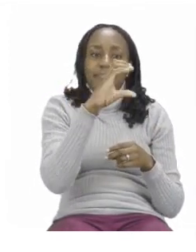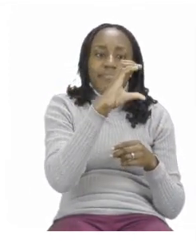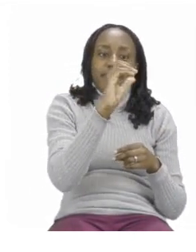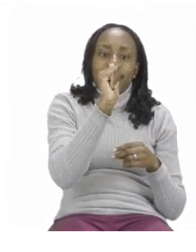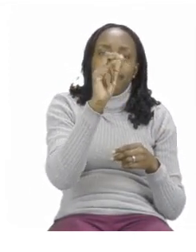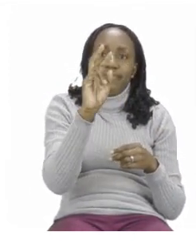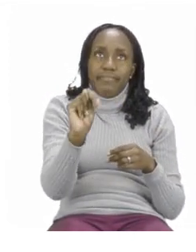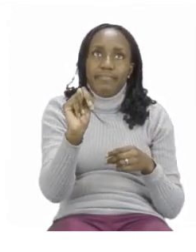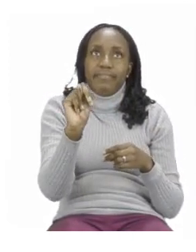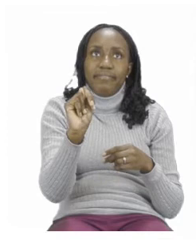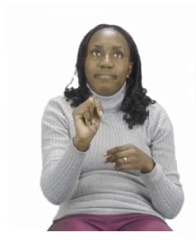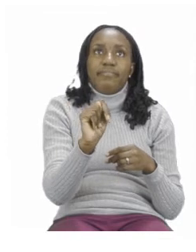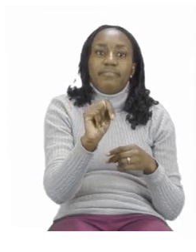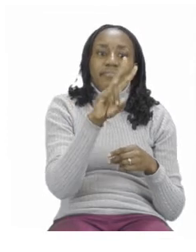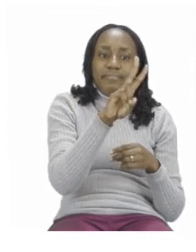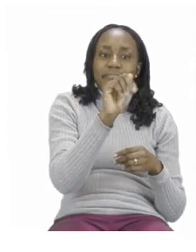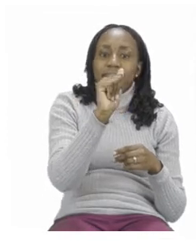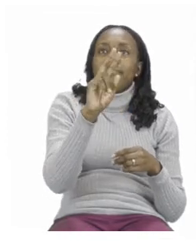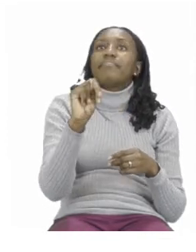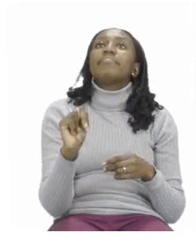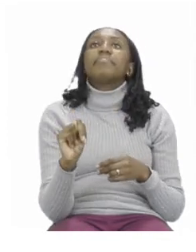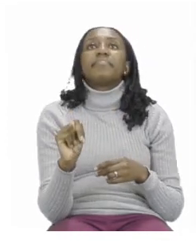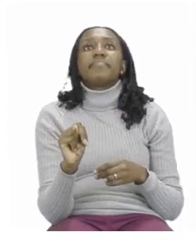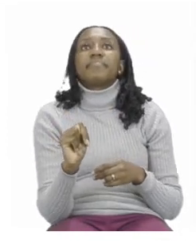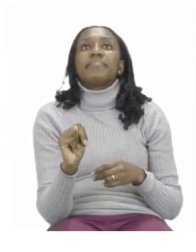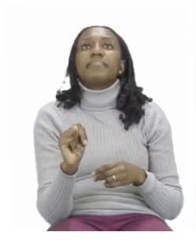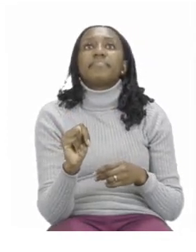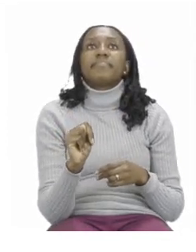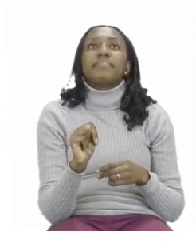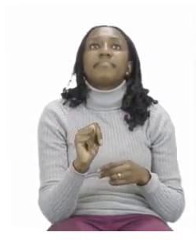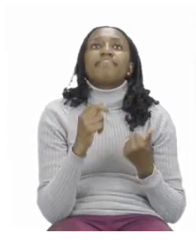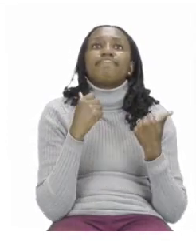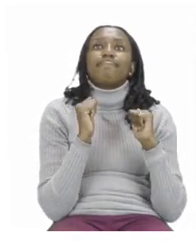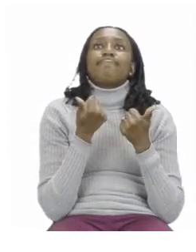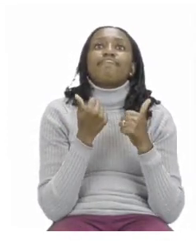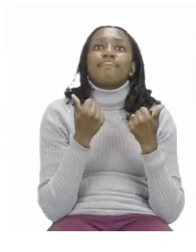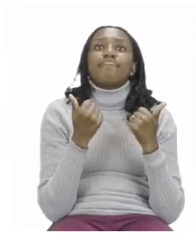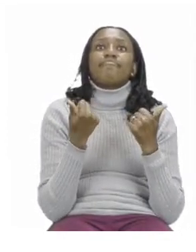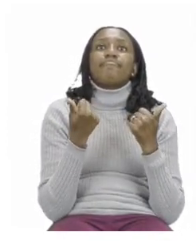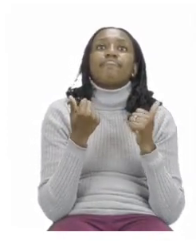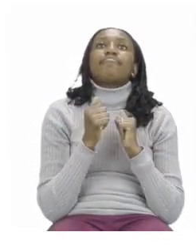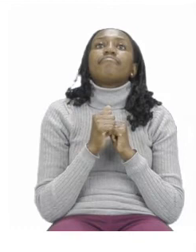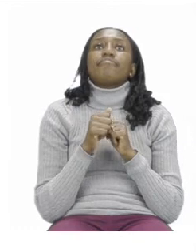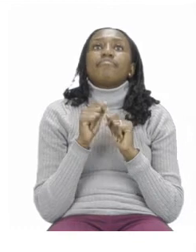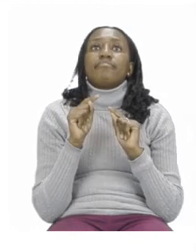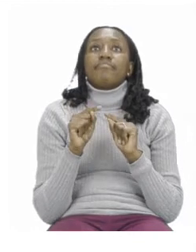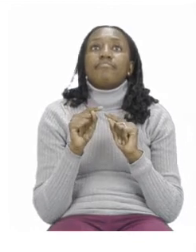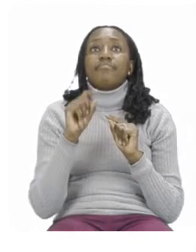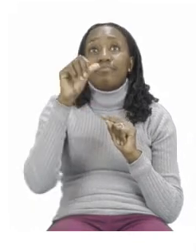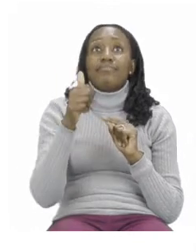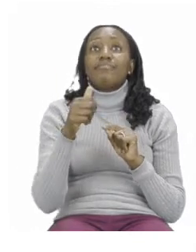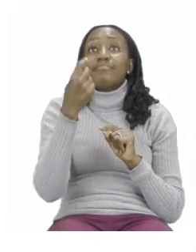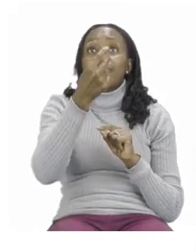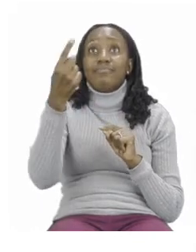can, and van. Well done! Now I'm going to leave the rest of the